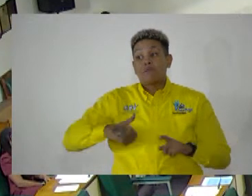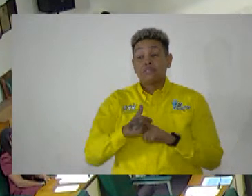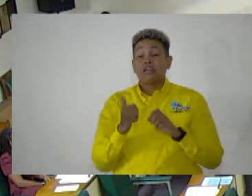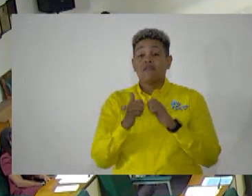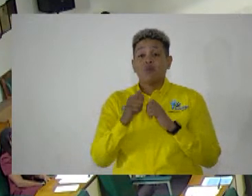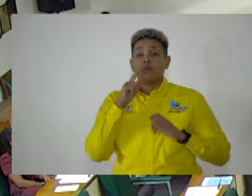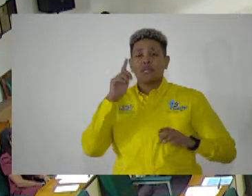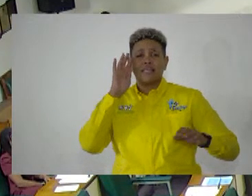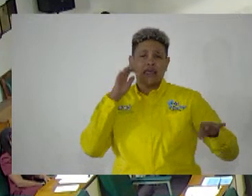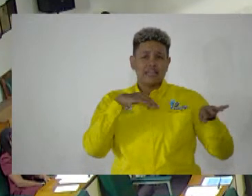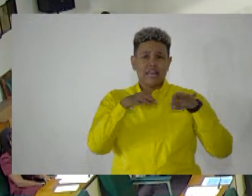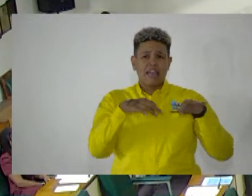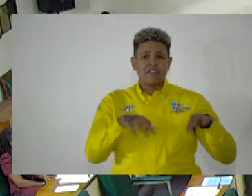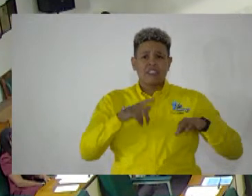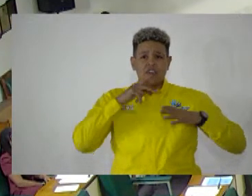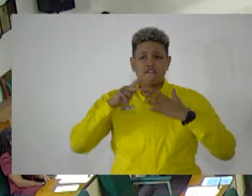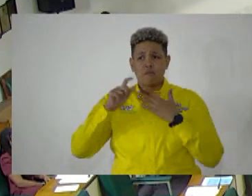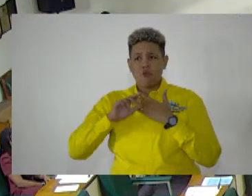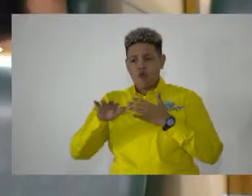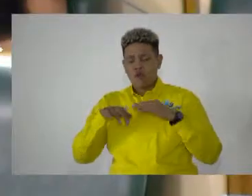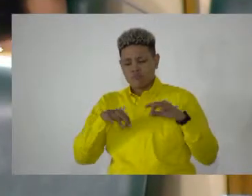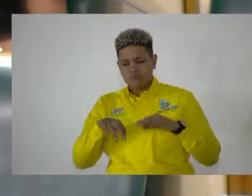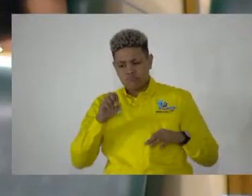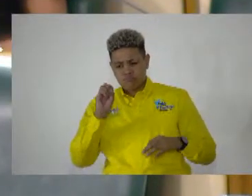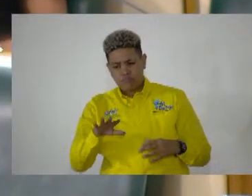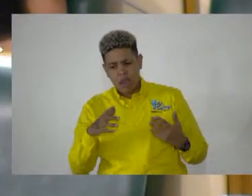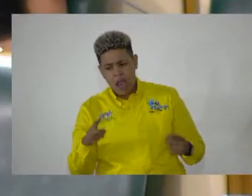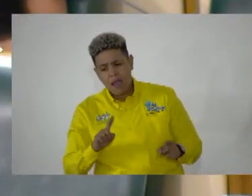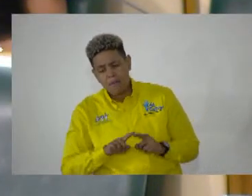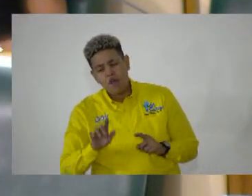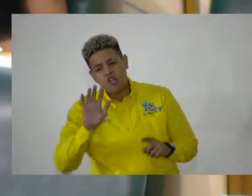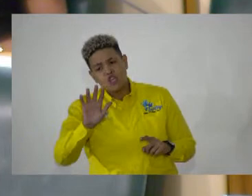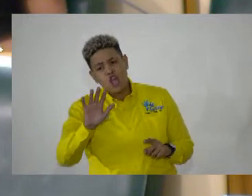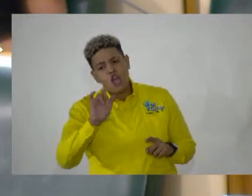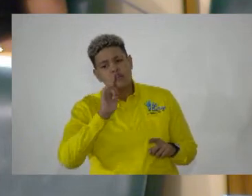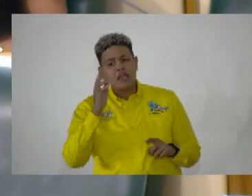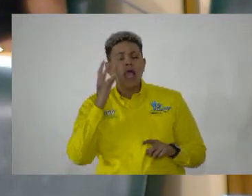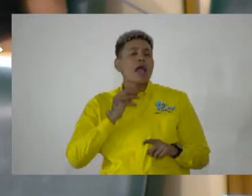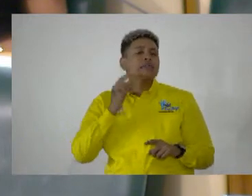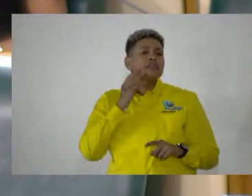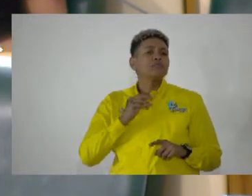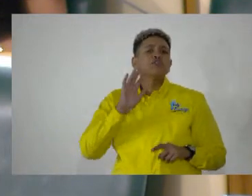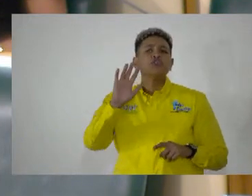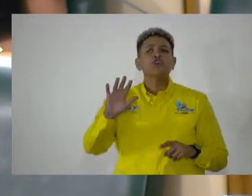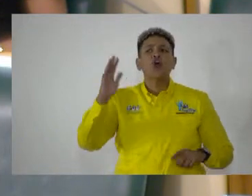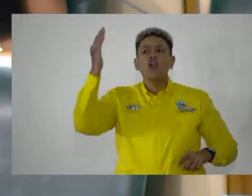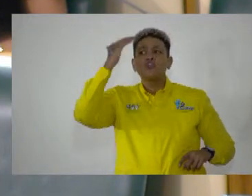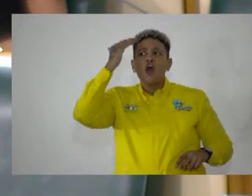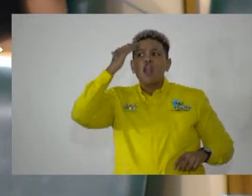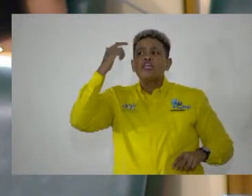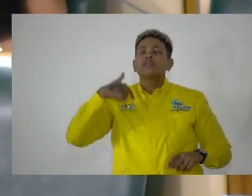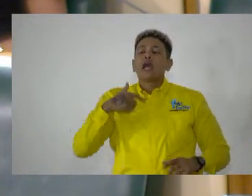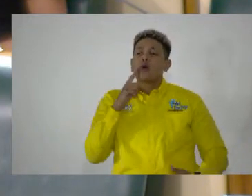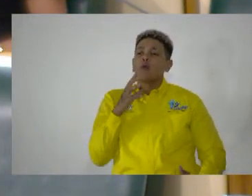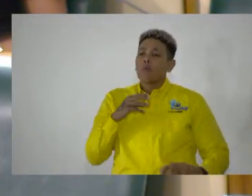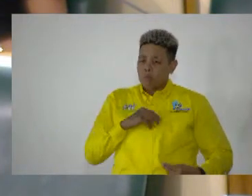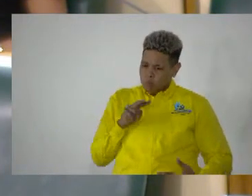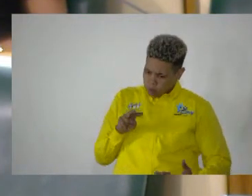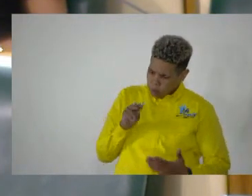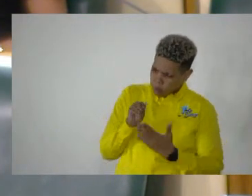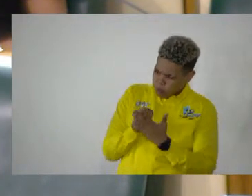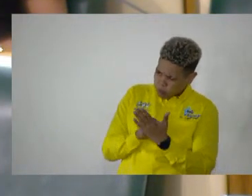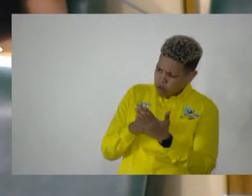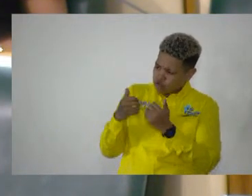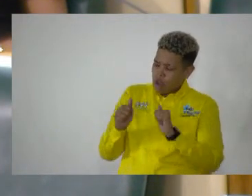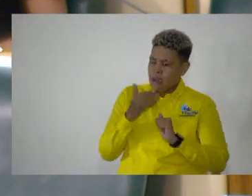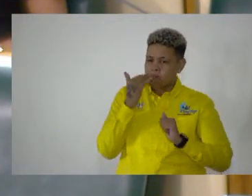a definition of the program, but your experience, your insights, I will take them and try